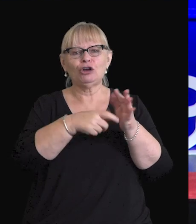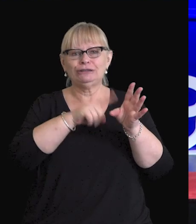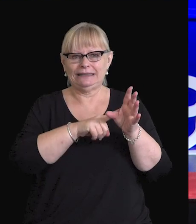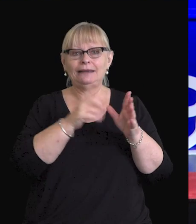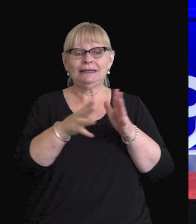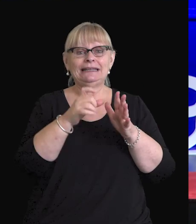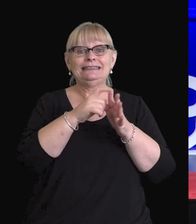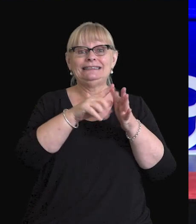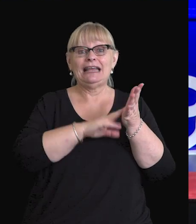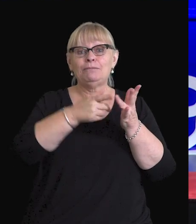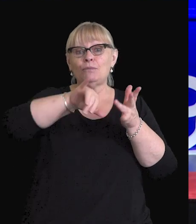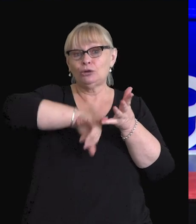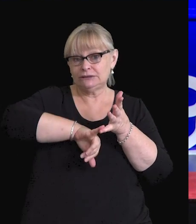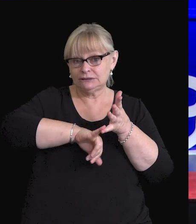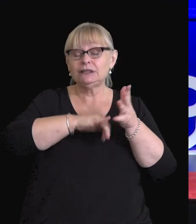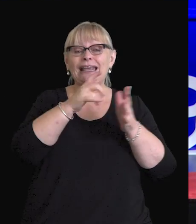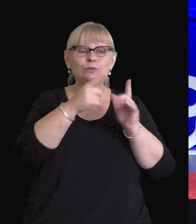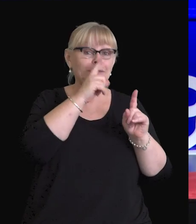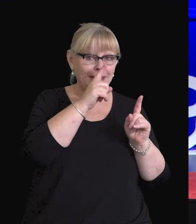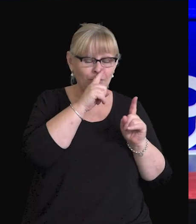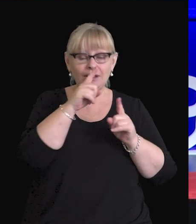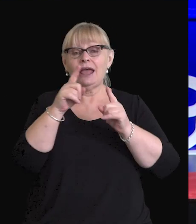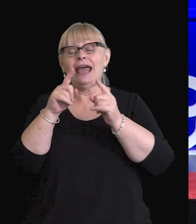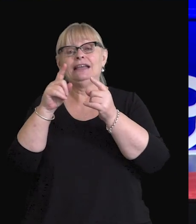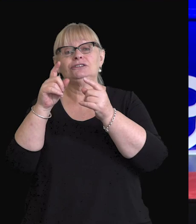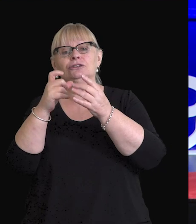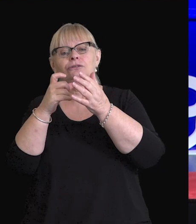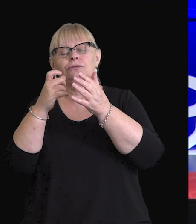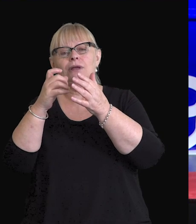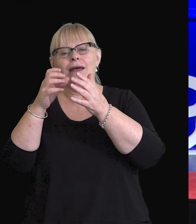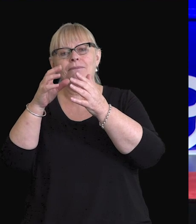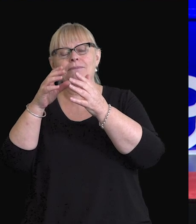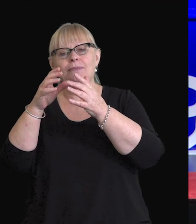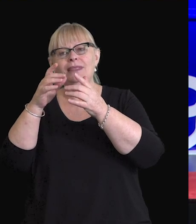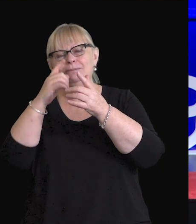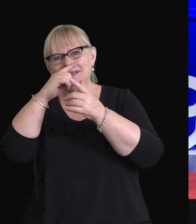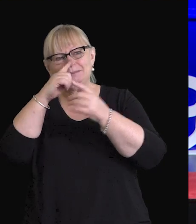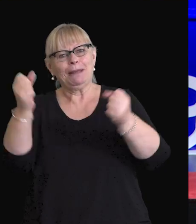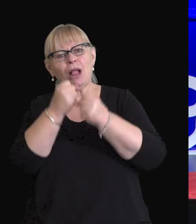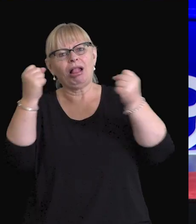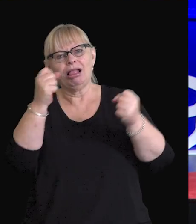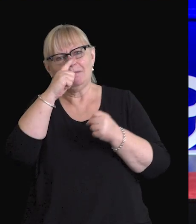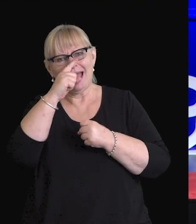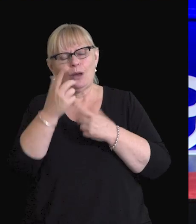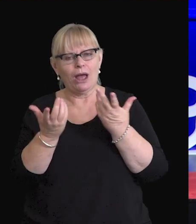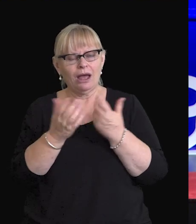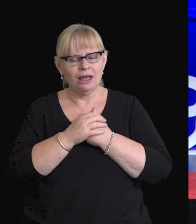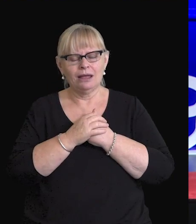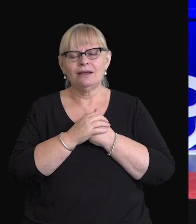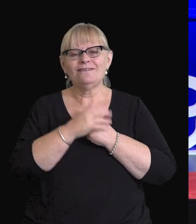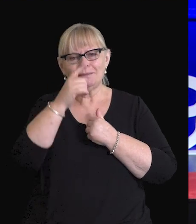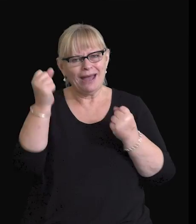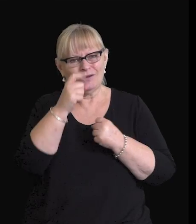the people, kratos, power, people power, power to the people. And we live in a democracy, don't